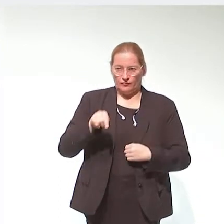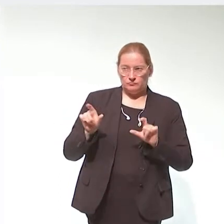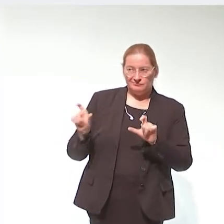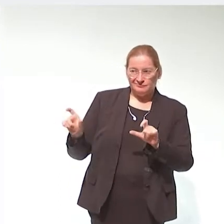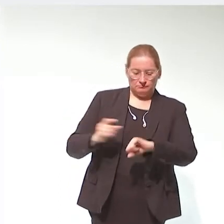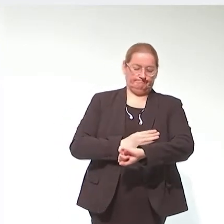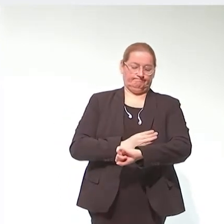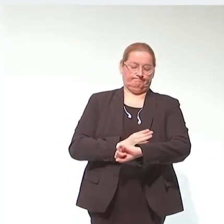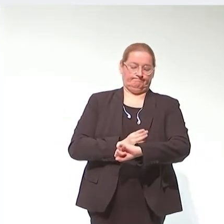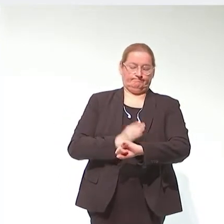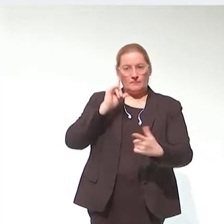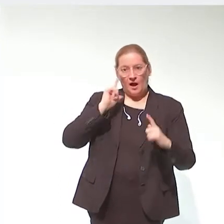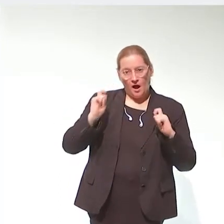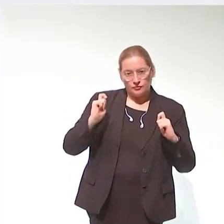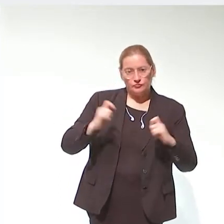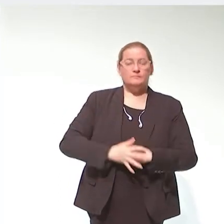close